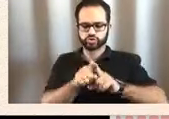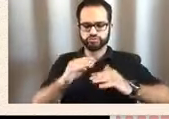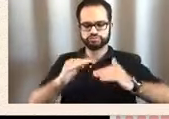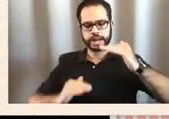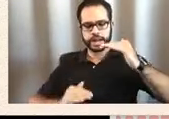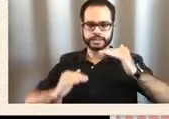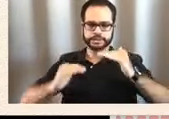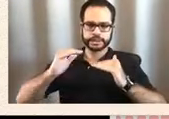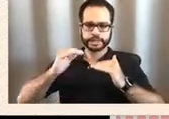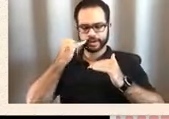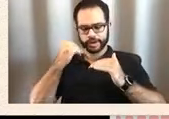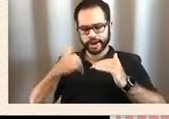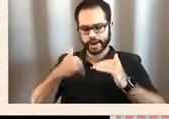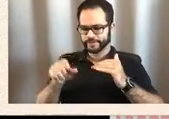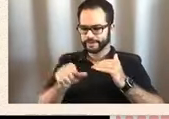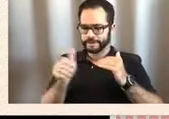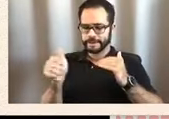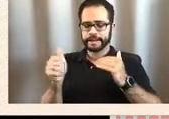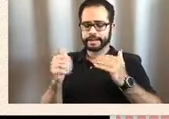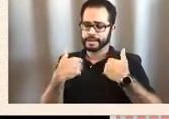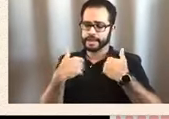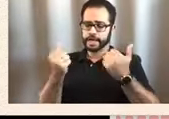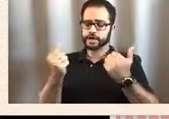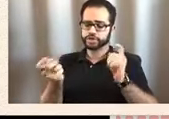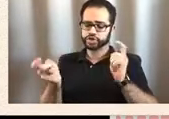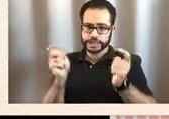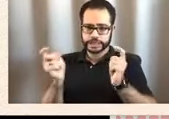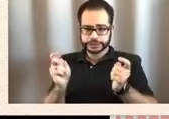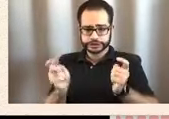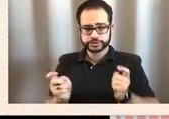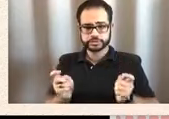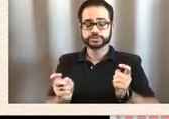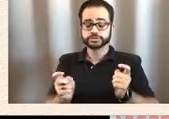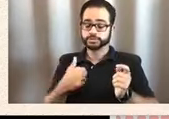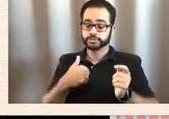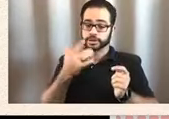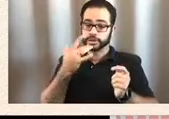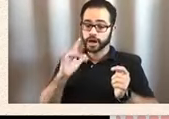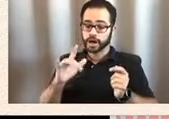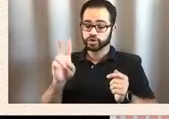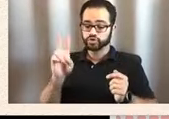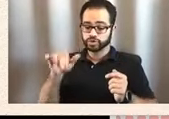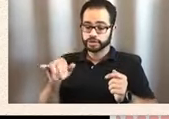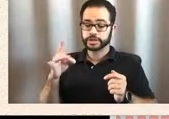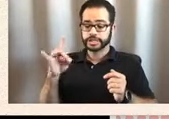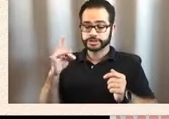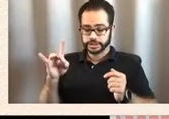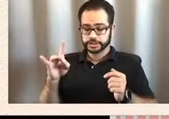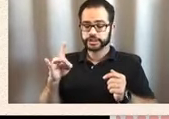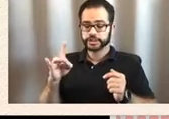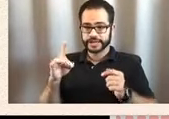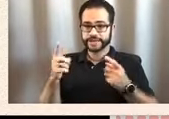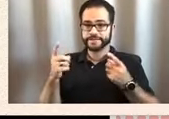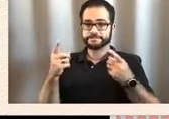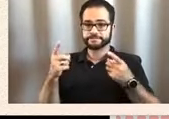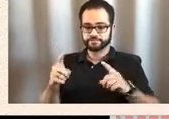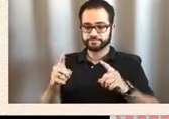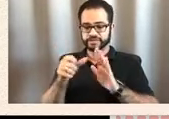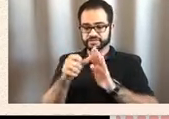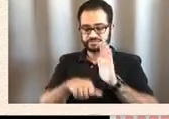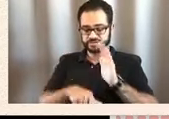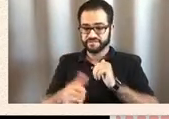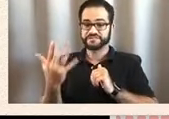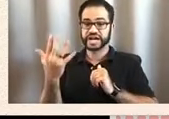changes, as I've been fortunate in 2018 to undergo 5 surgeries to